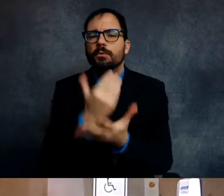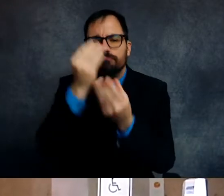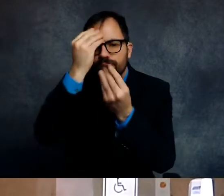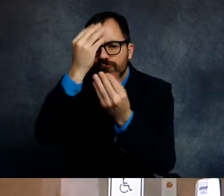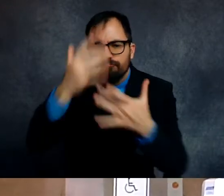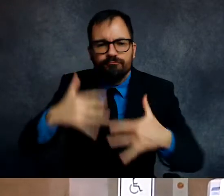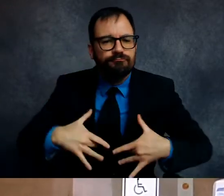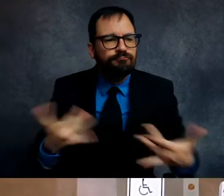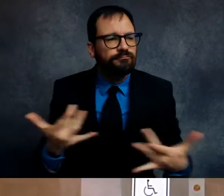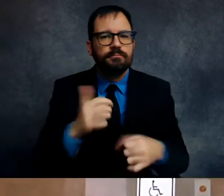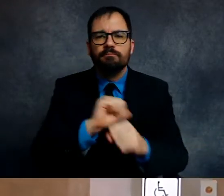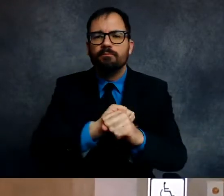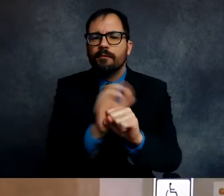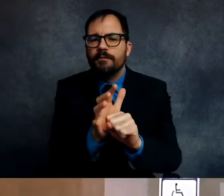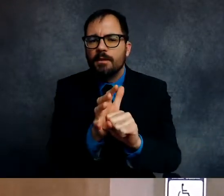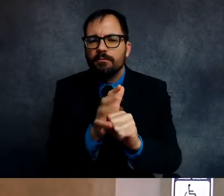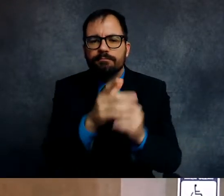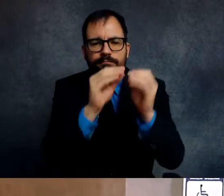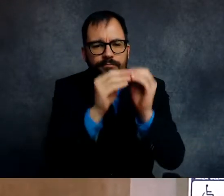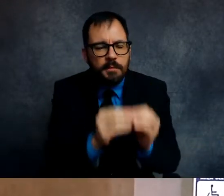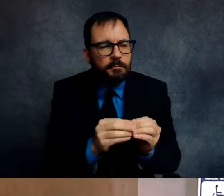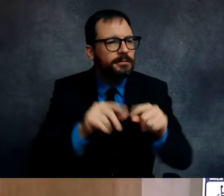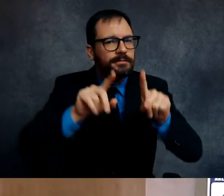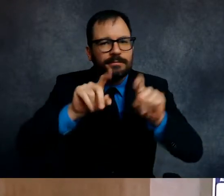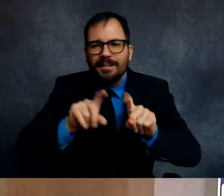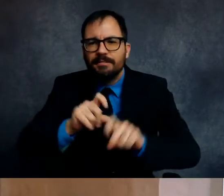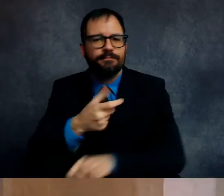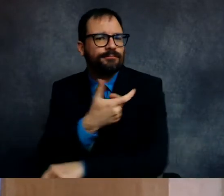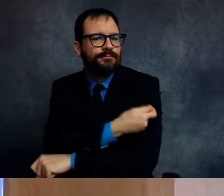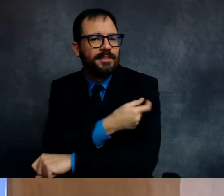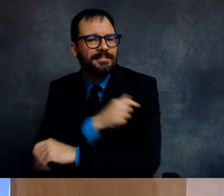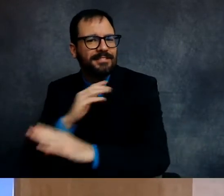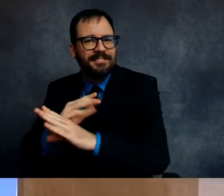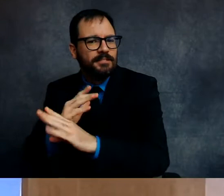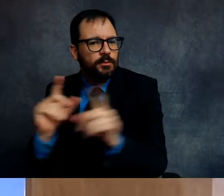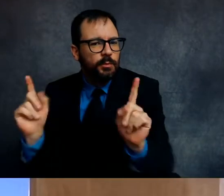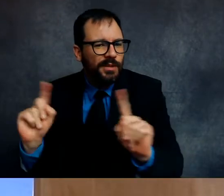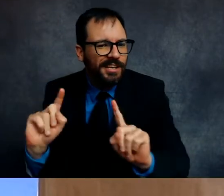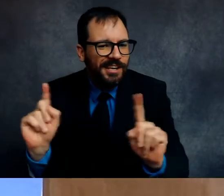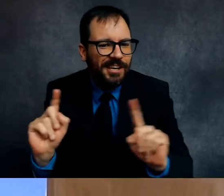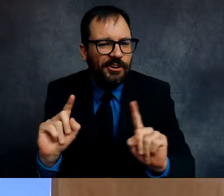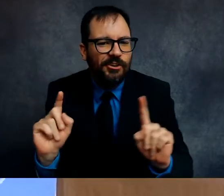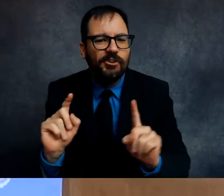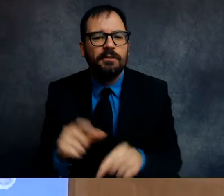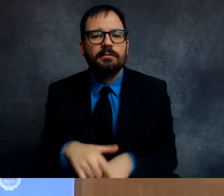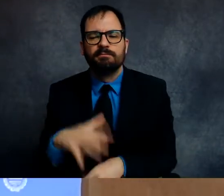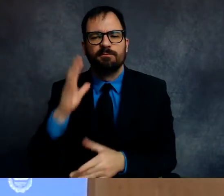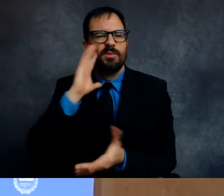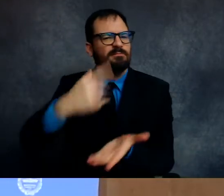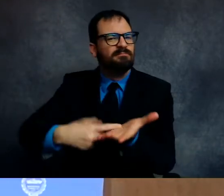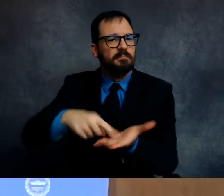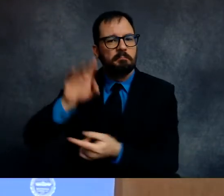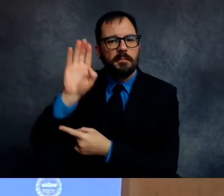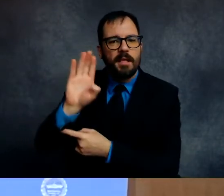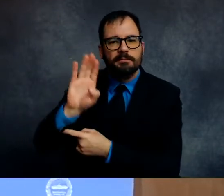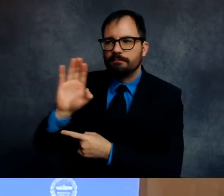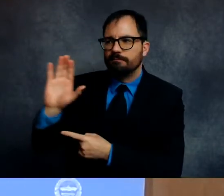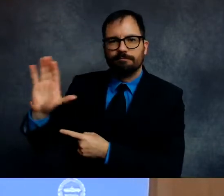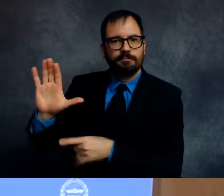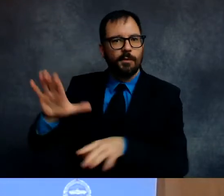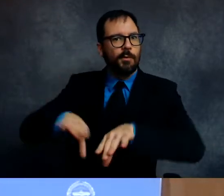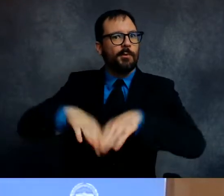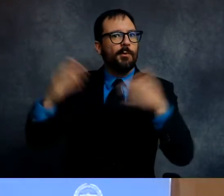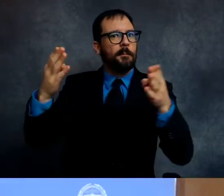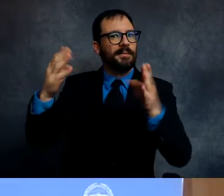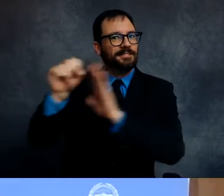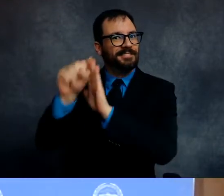conference a little later. And today I want to provide an update on COVID update along with testing and